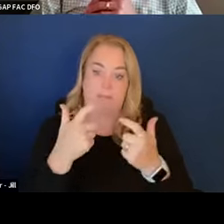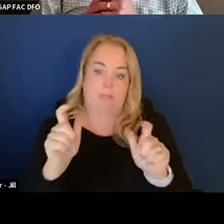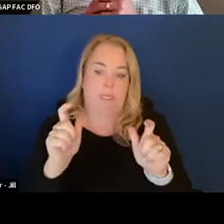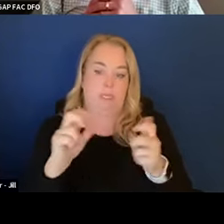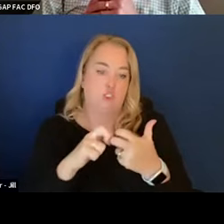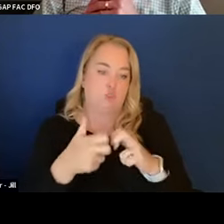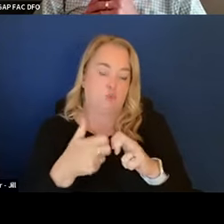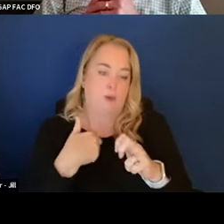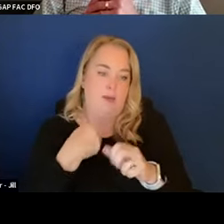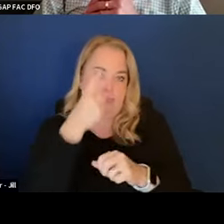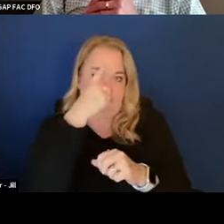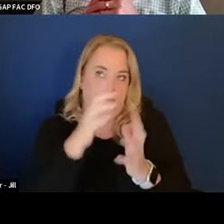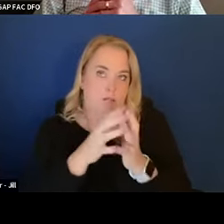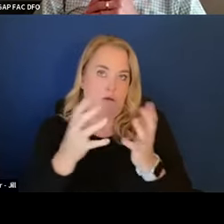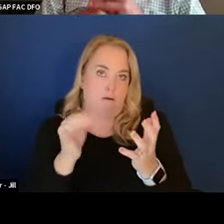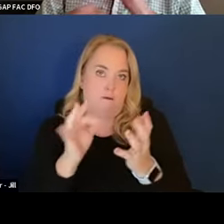I think a lot of